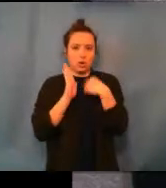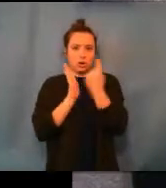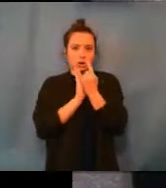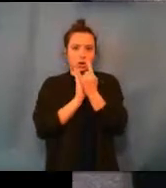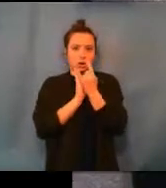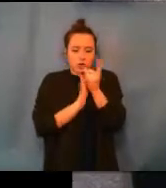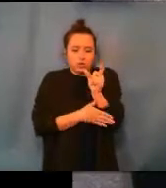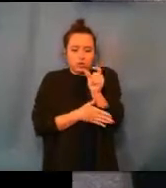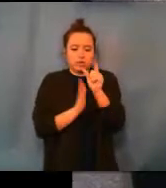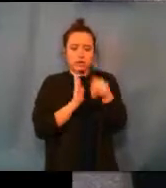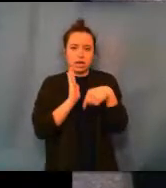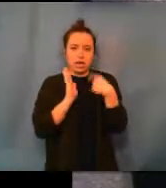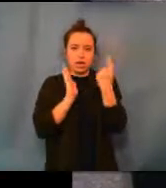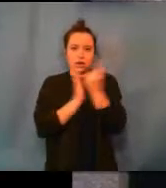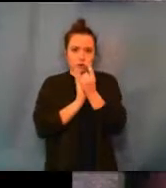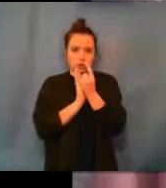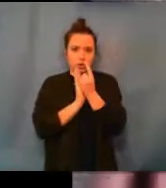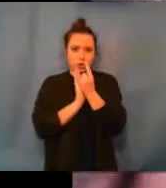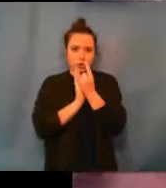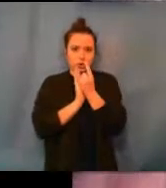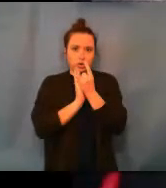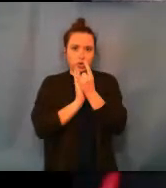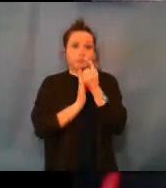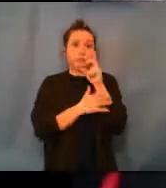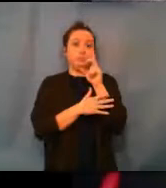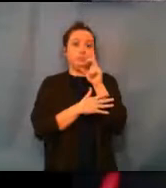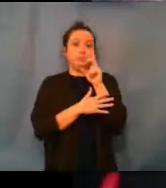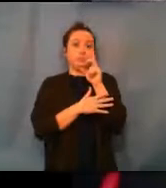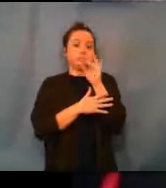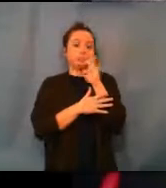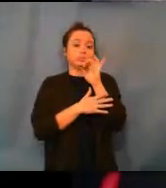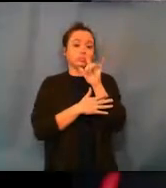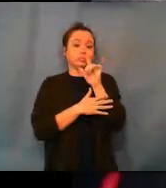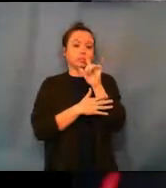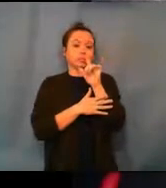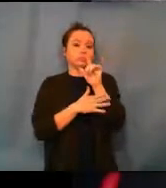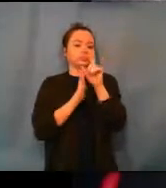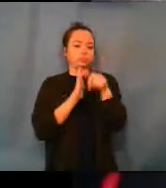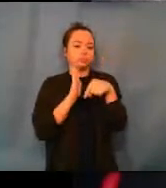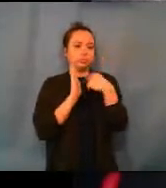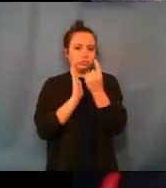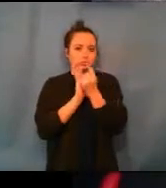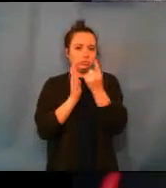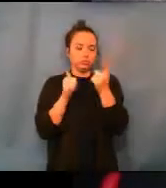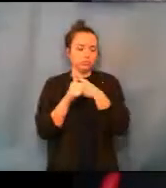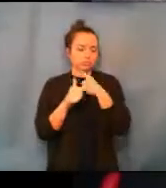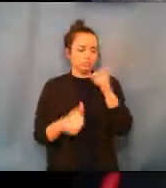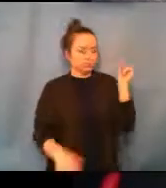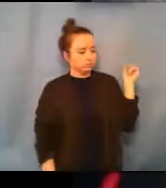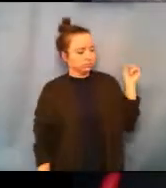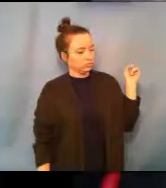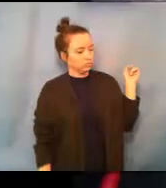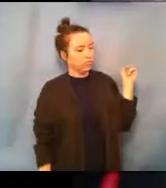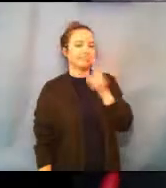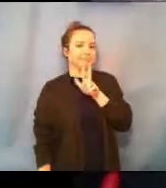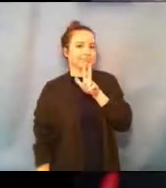the shorthand tells the hour, and on a digital clock, the hour goes first. So where is my hand pointing?